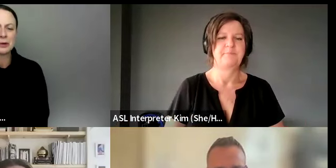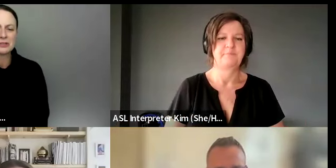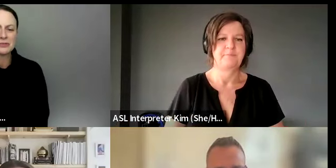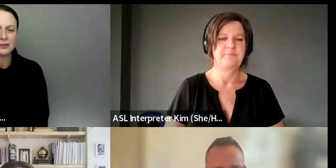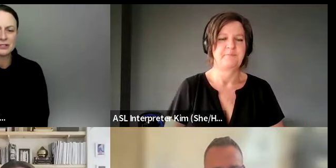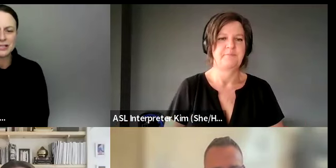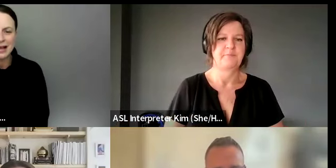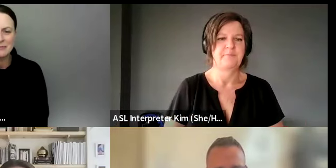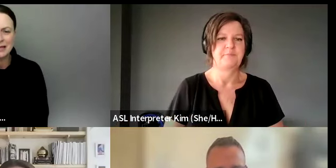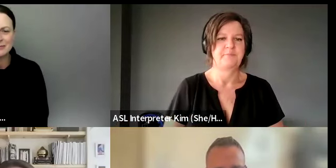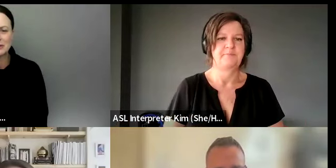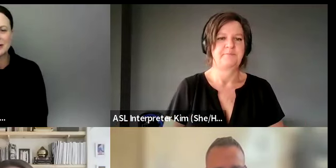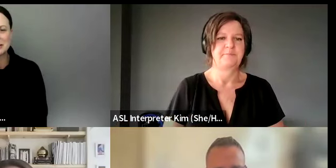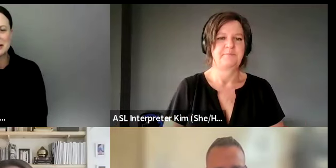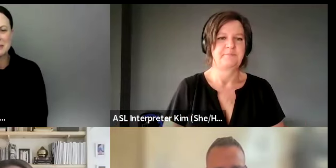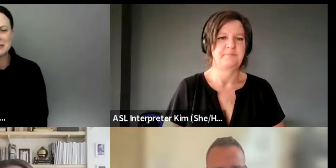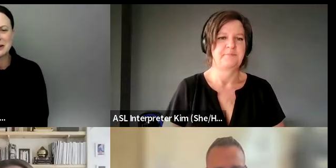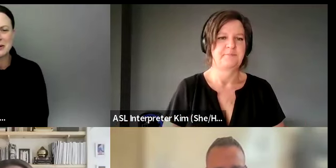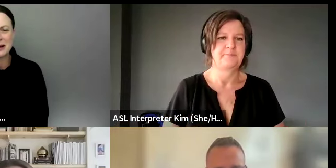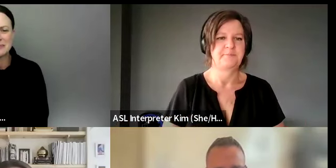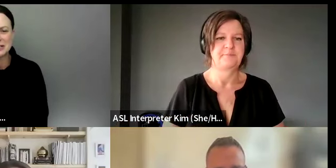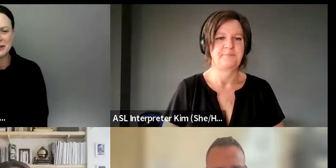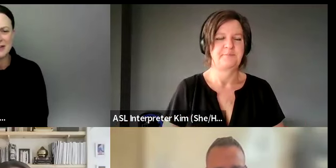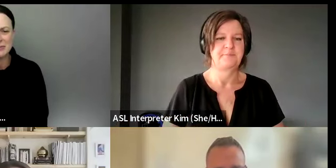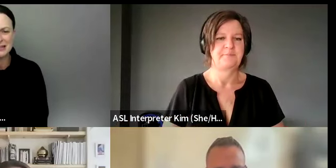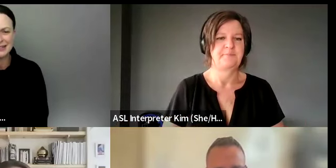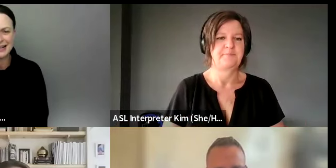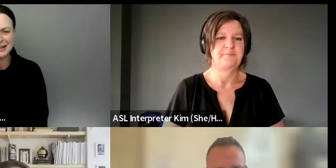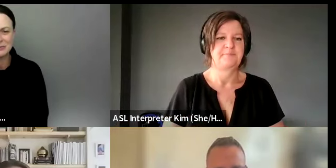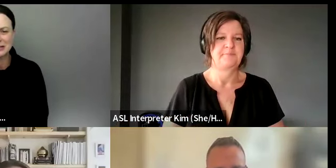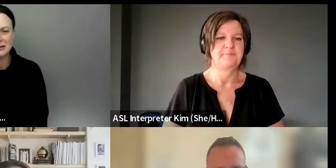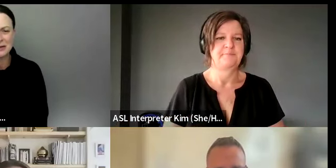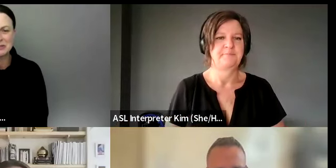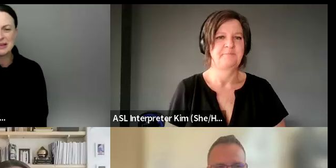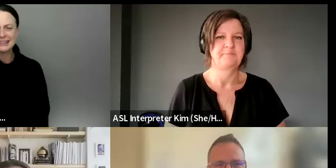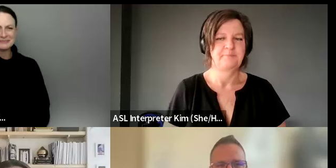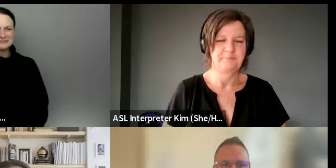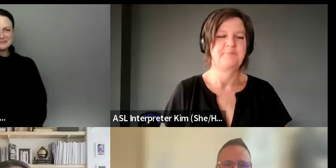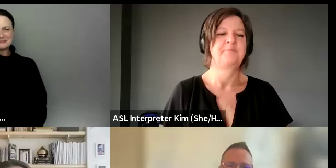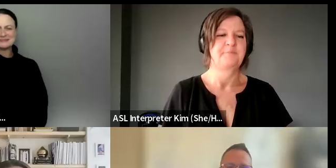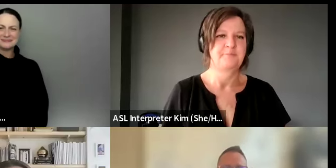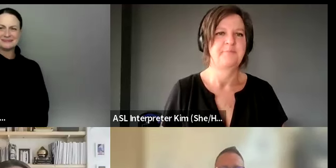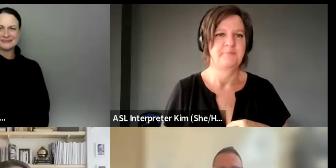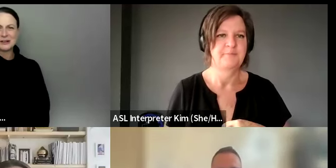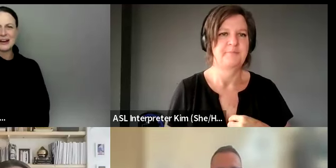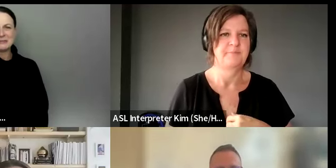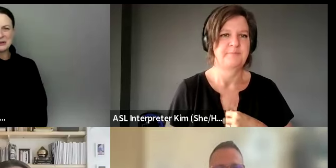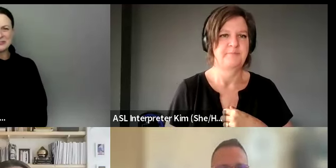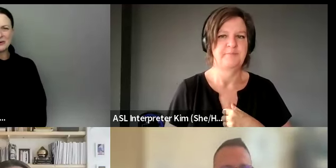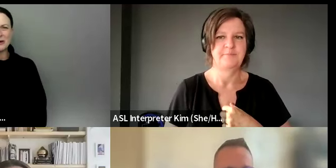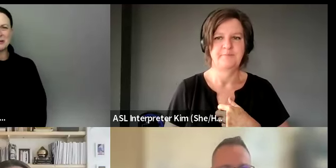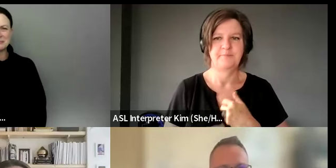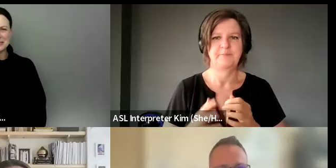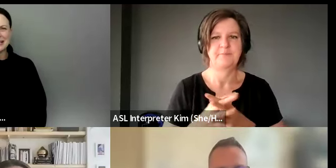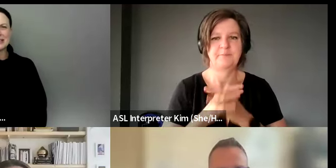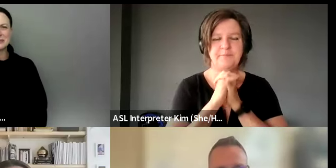you in person for the first time and put a face to a name. So thanks for having me, and we can go ahead with the meeting. Great,